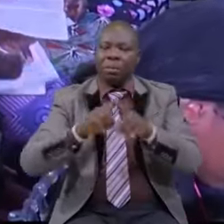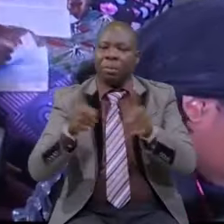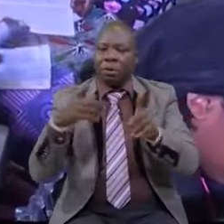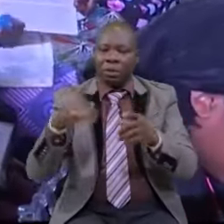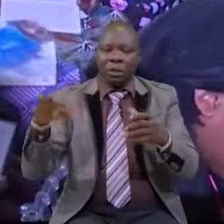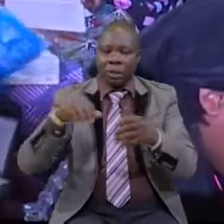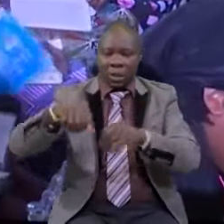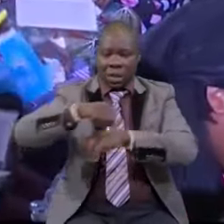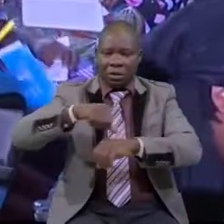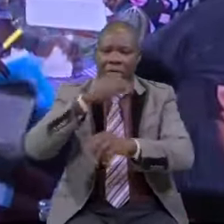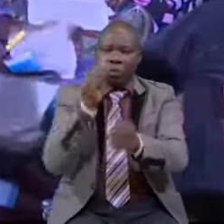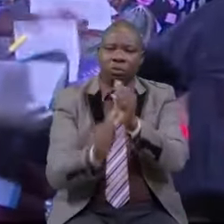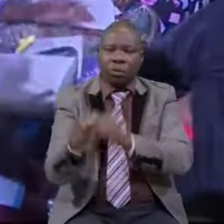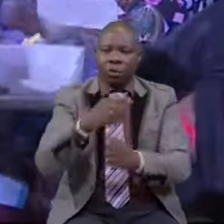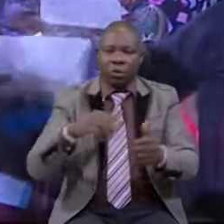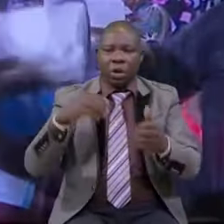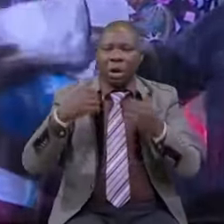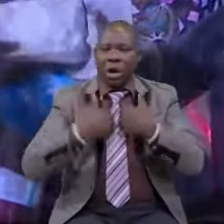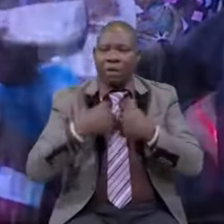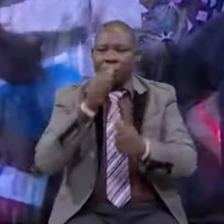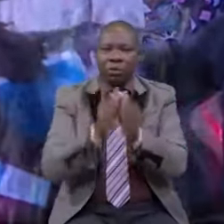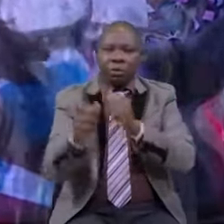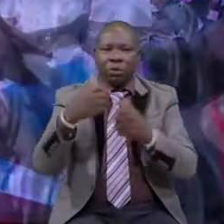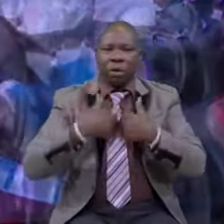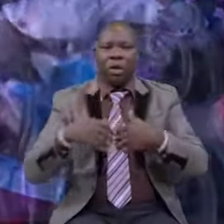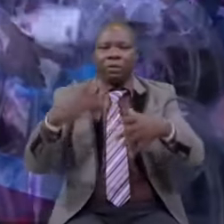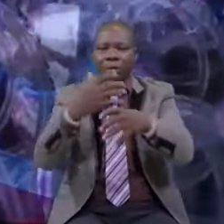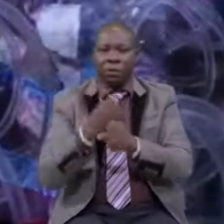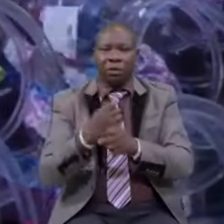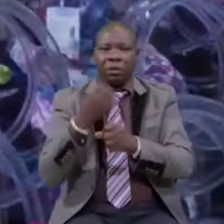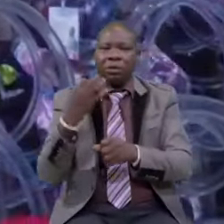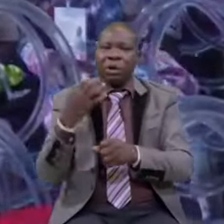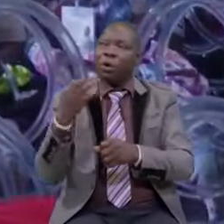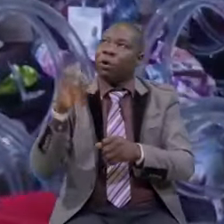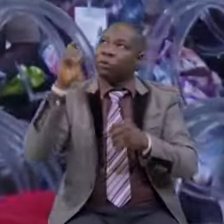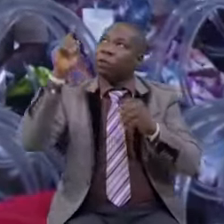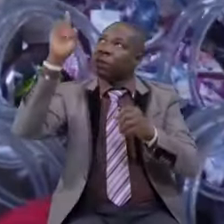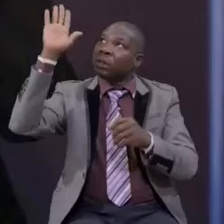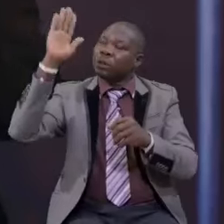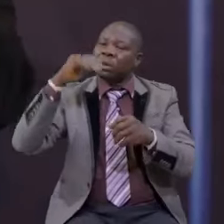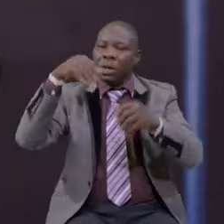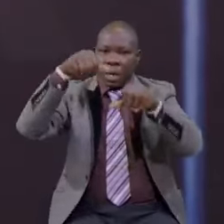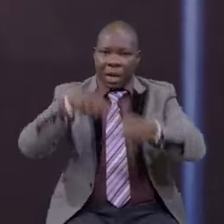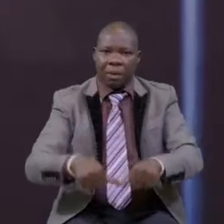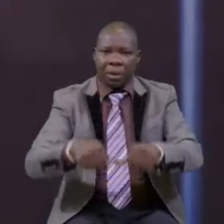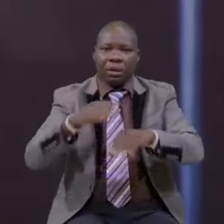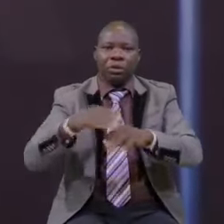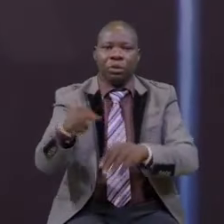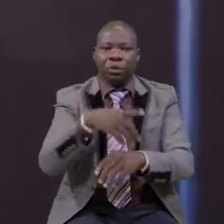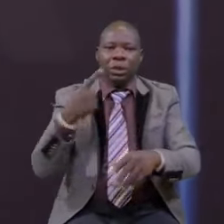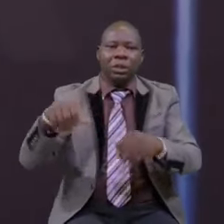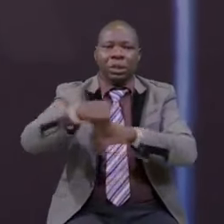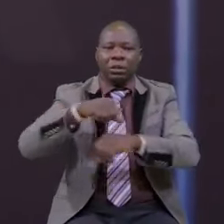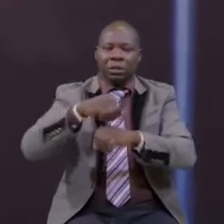ye have, received of him, abideth in you." The anointing, that the